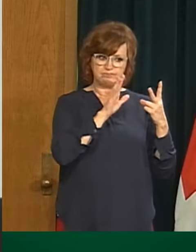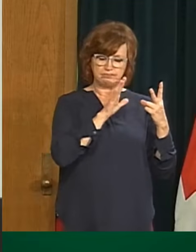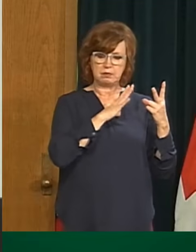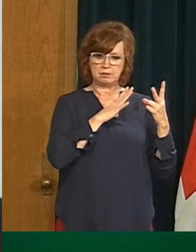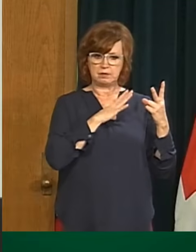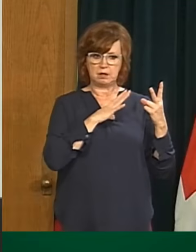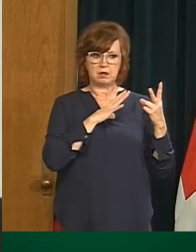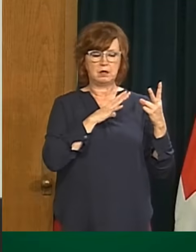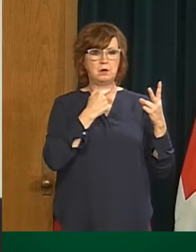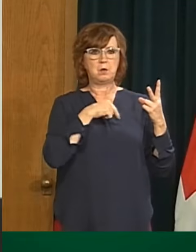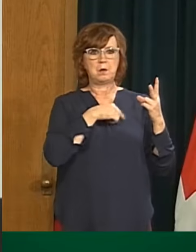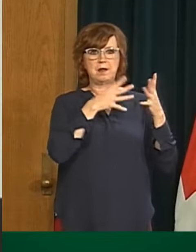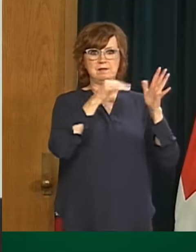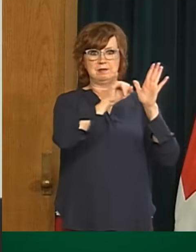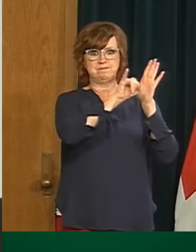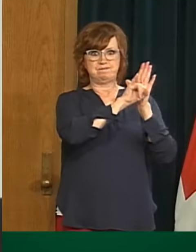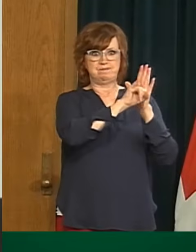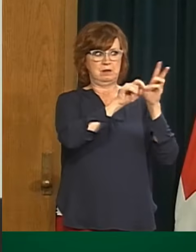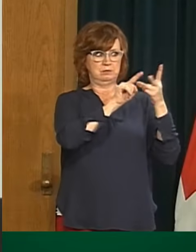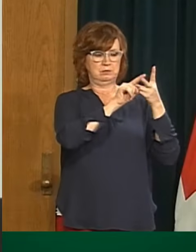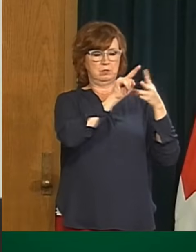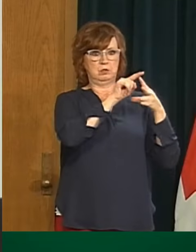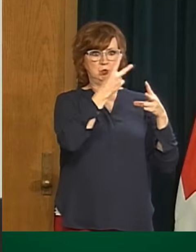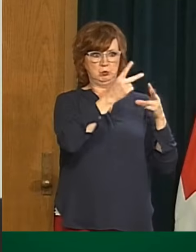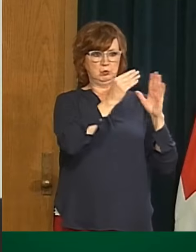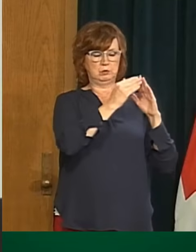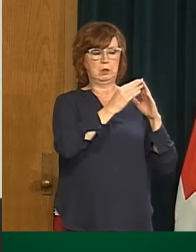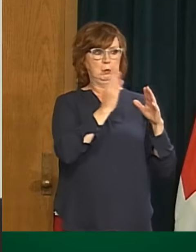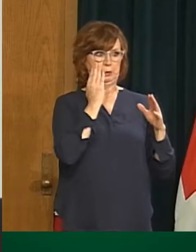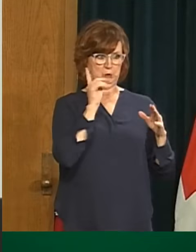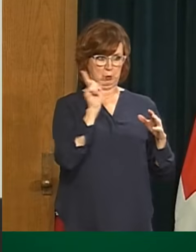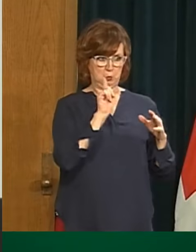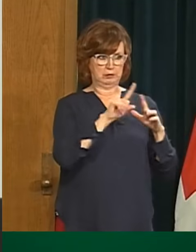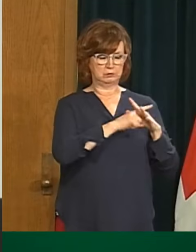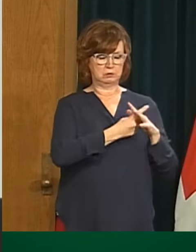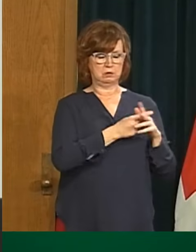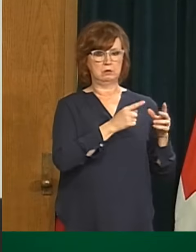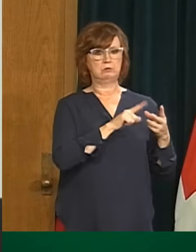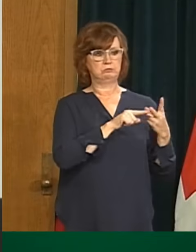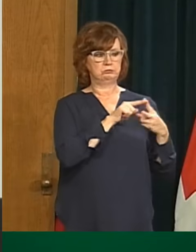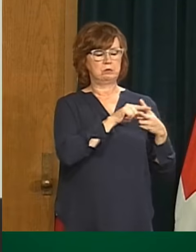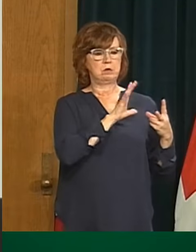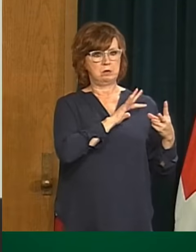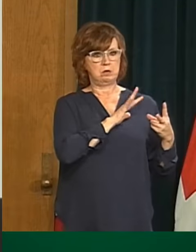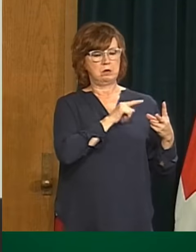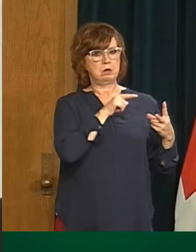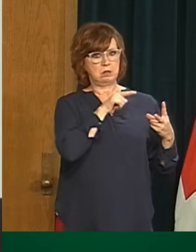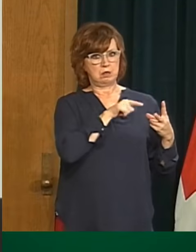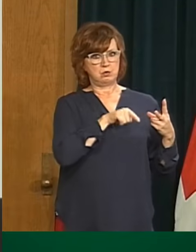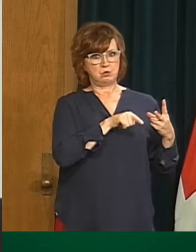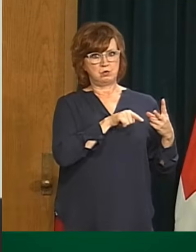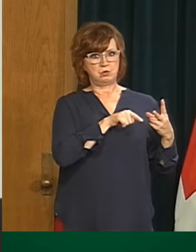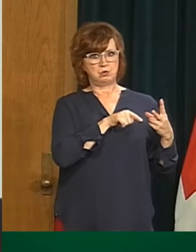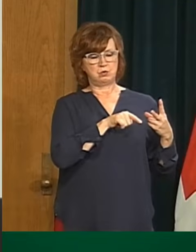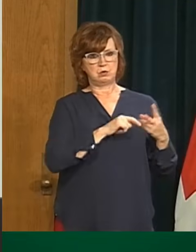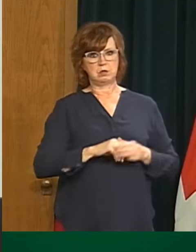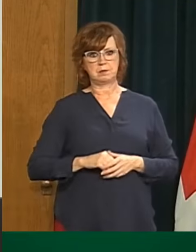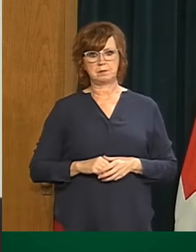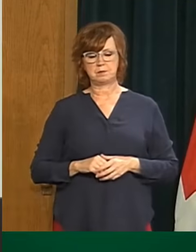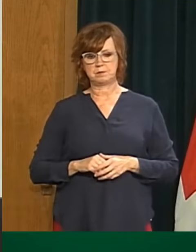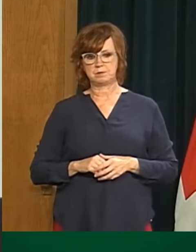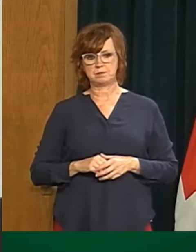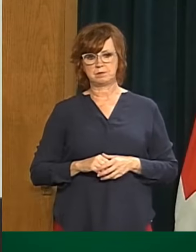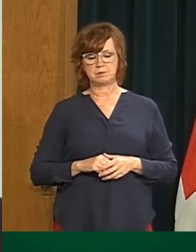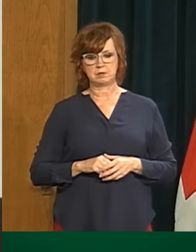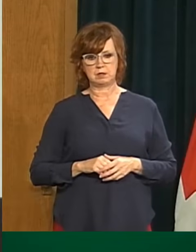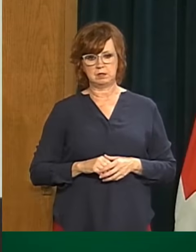go back to all the measures that are currently in place, but it may mean that based on where the transmission increase is